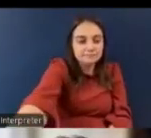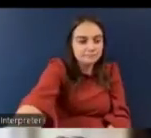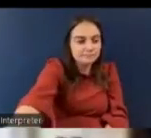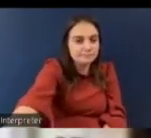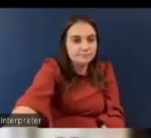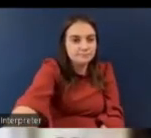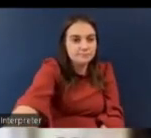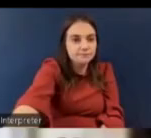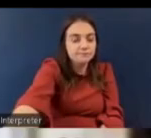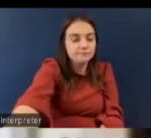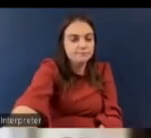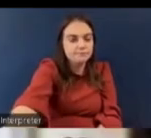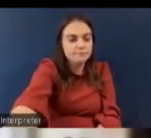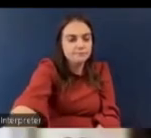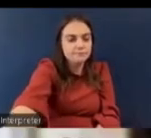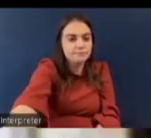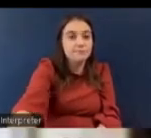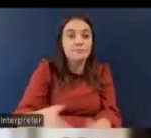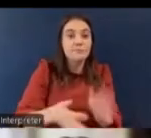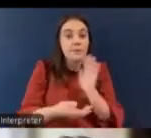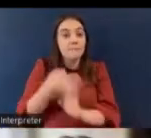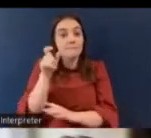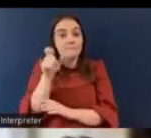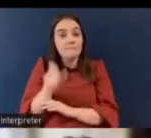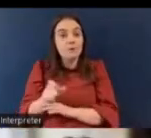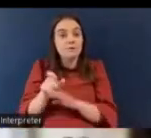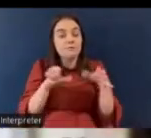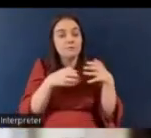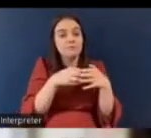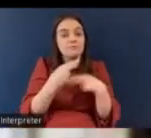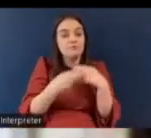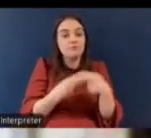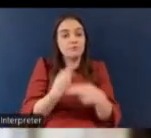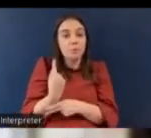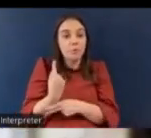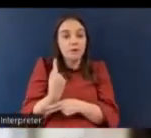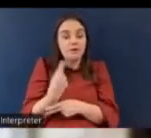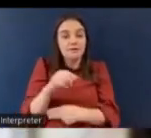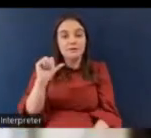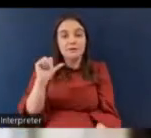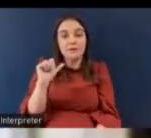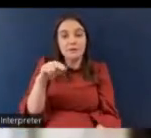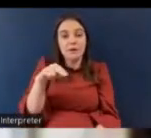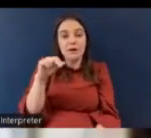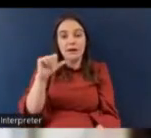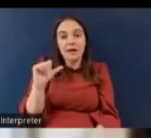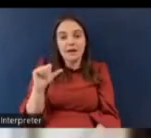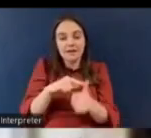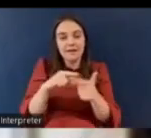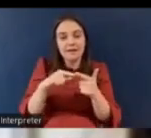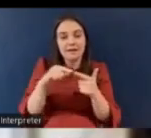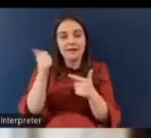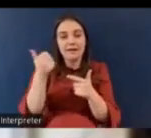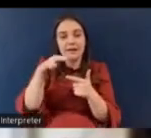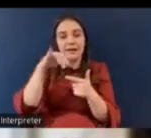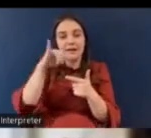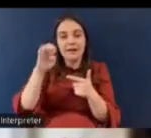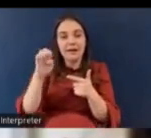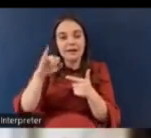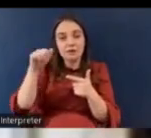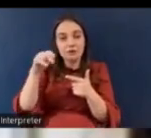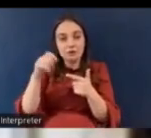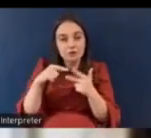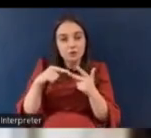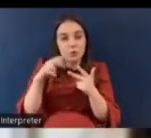So if the person assigned from room 1, which was Anna, Annie Jo, Breed,